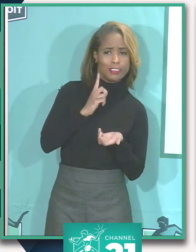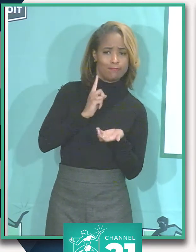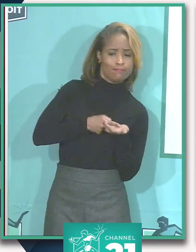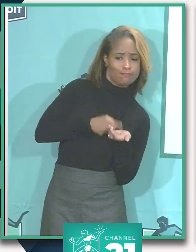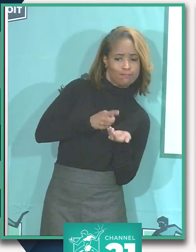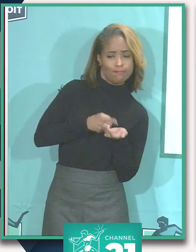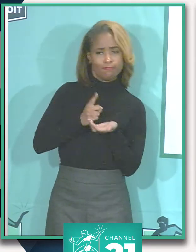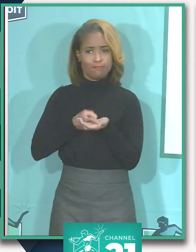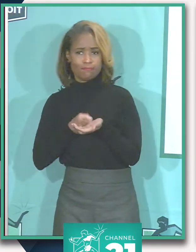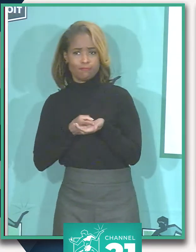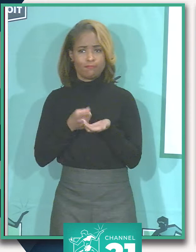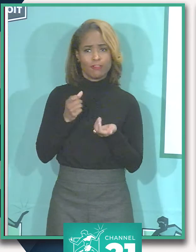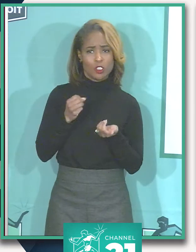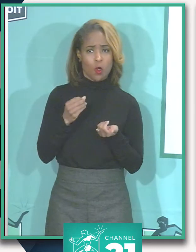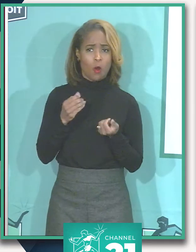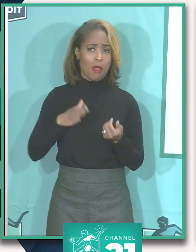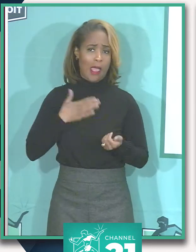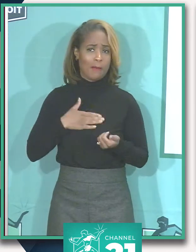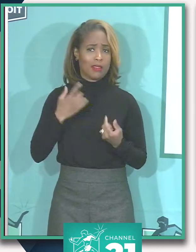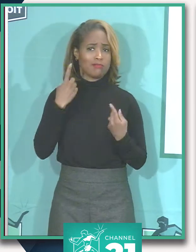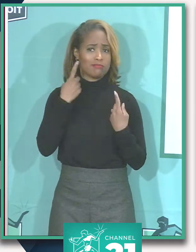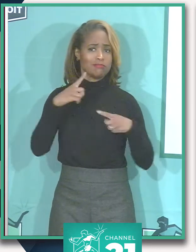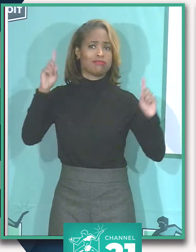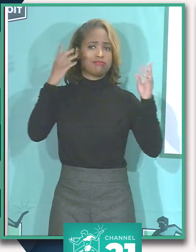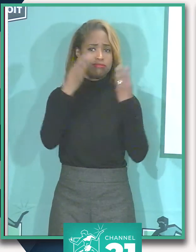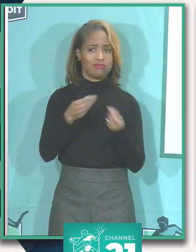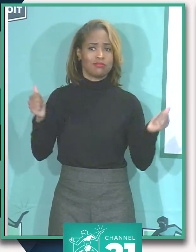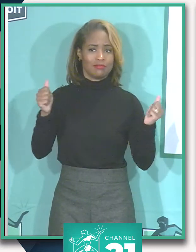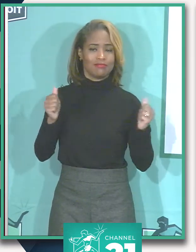glad that we were able to work it out.